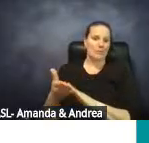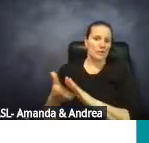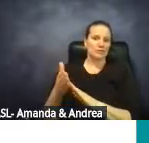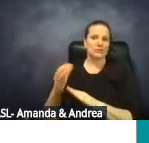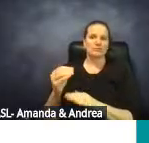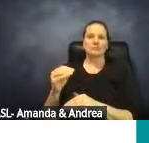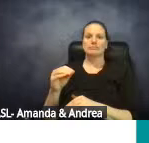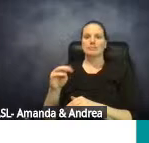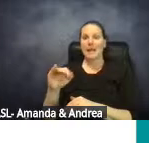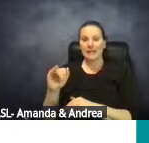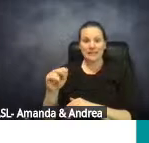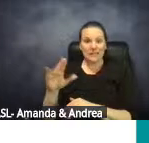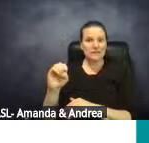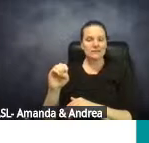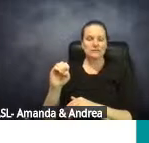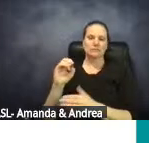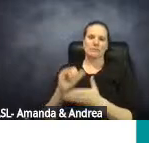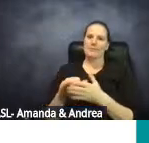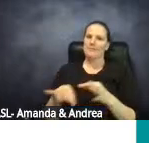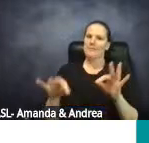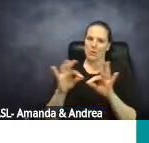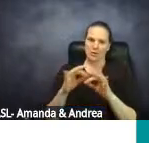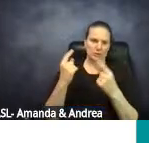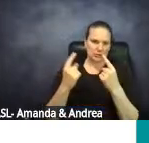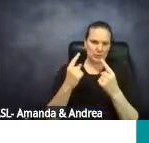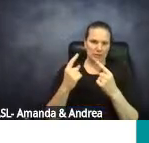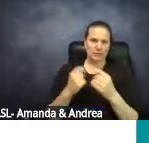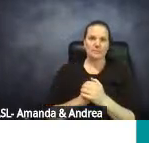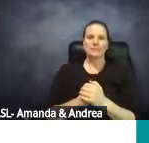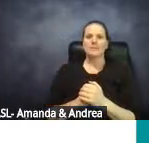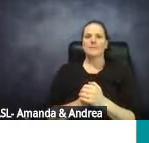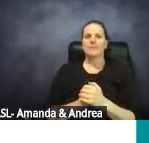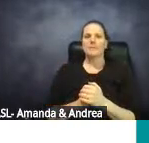maintenance were also key considerations. Next slide.